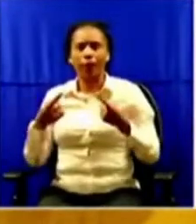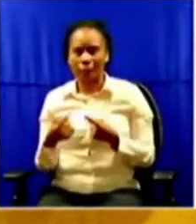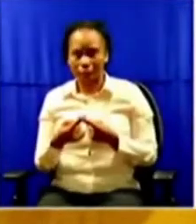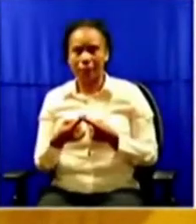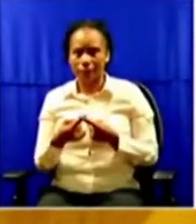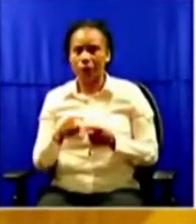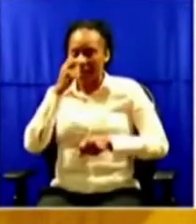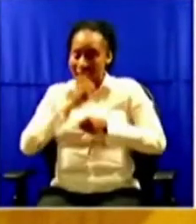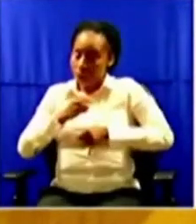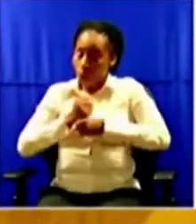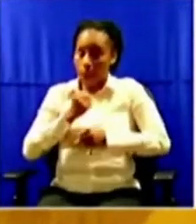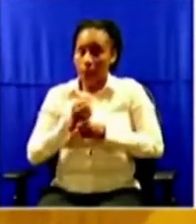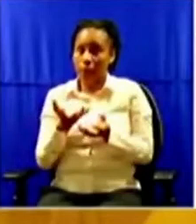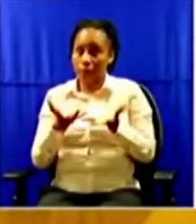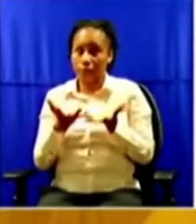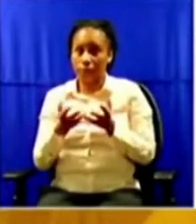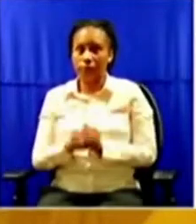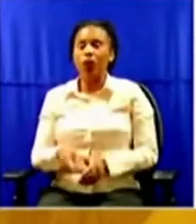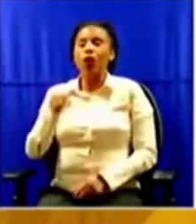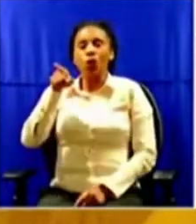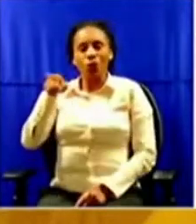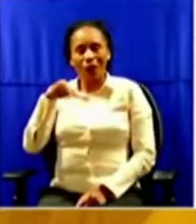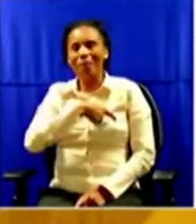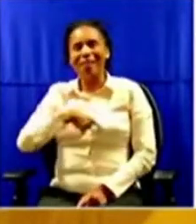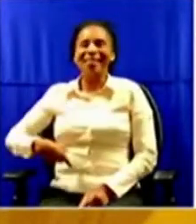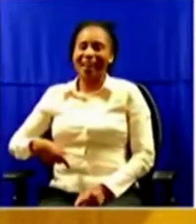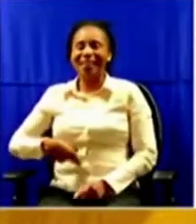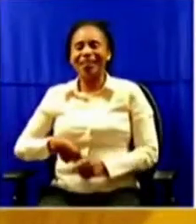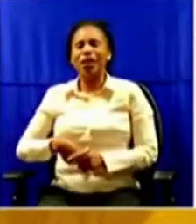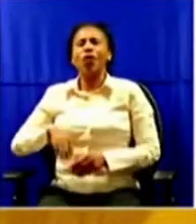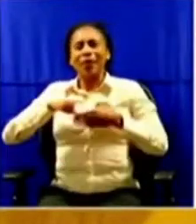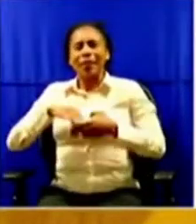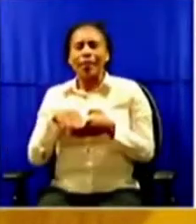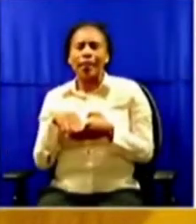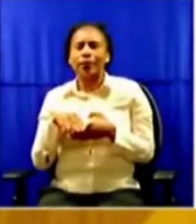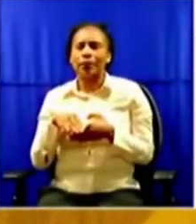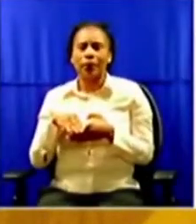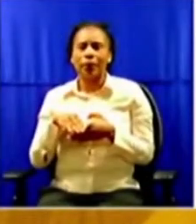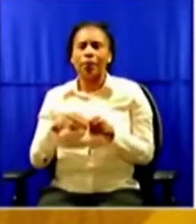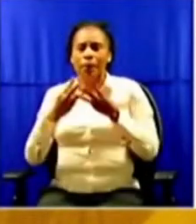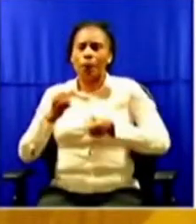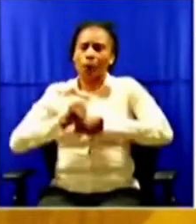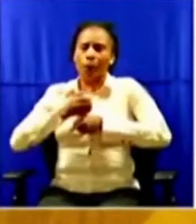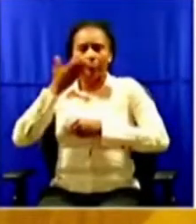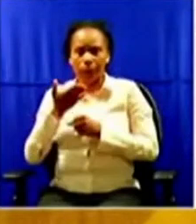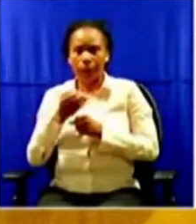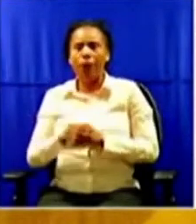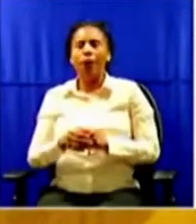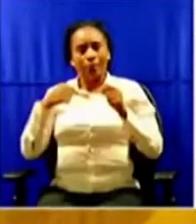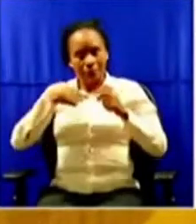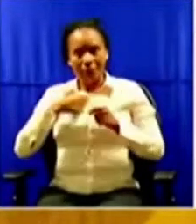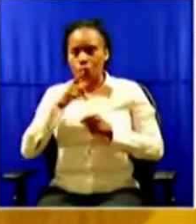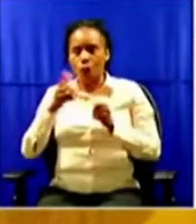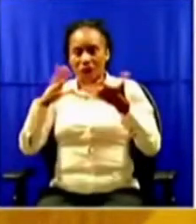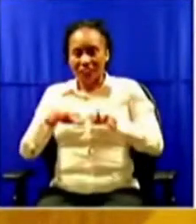sick. You are the reason I know South Africa can prosper one day. Madam Chair, the reforms we need